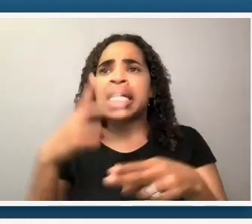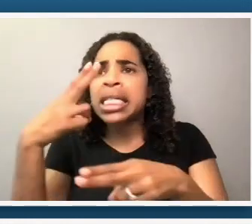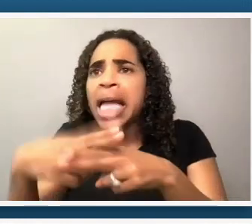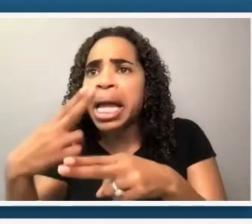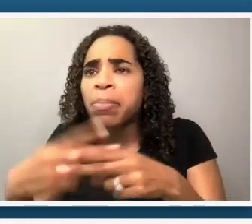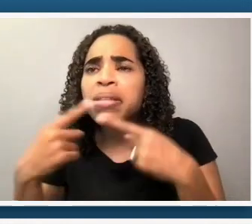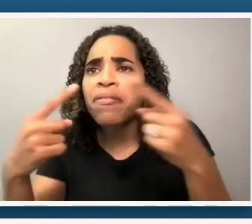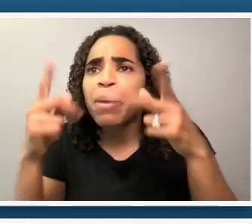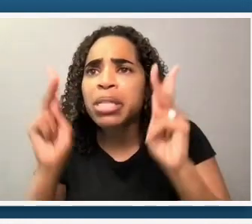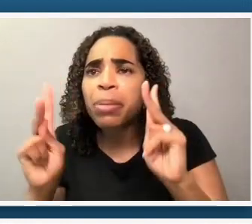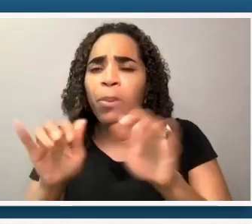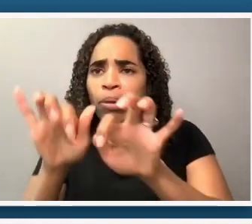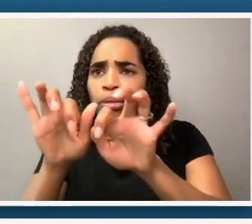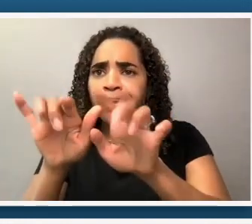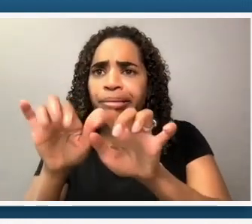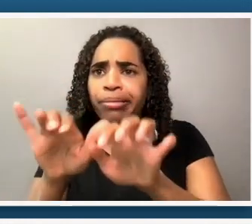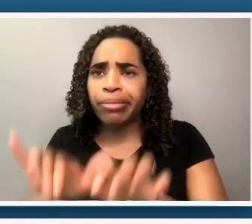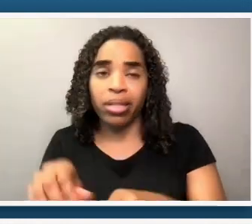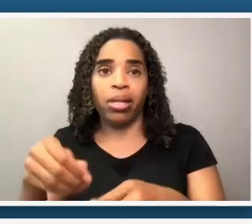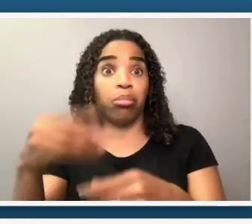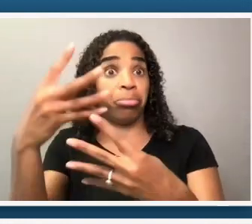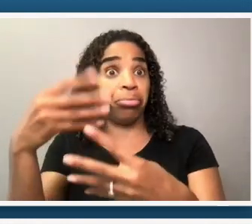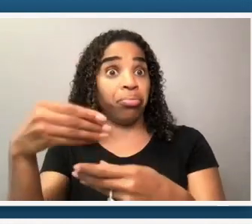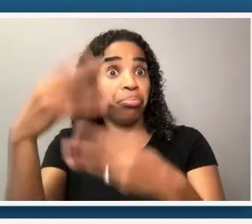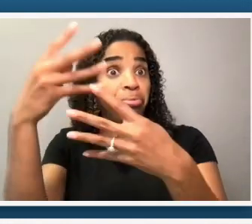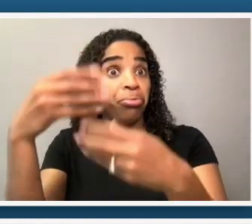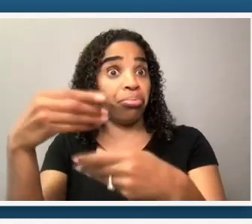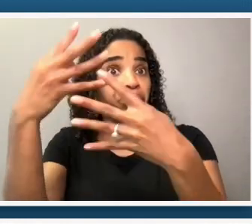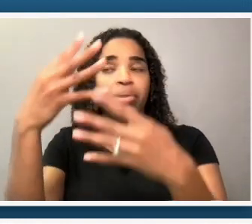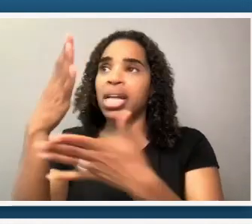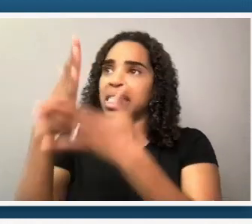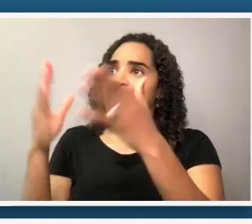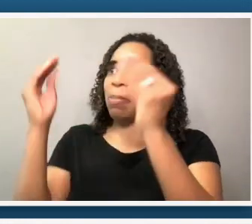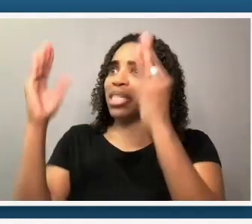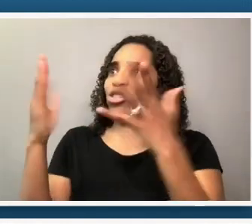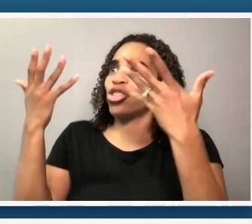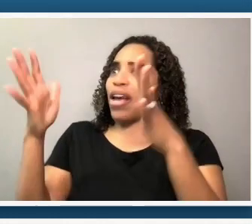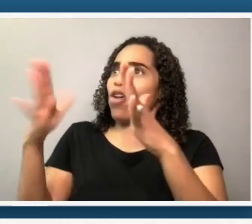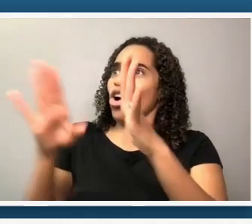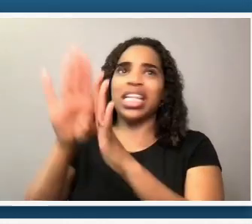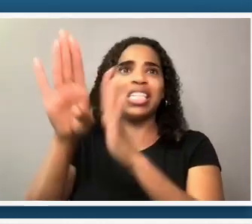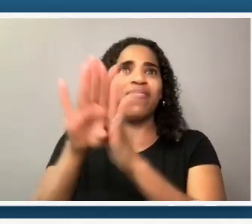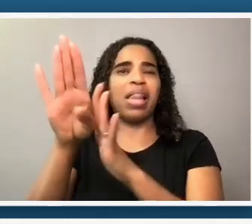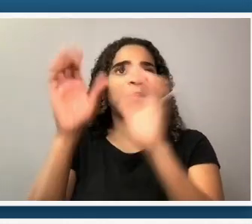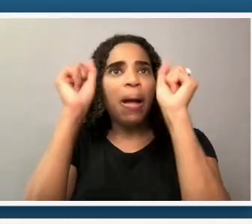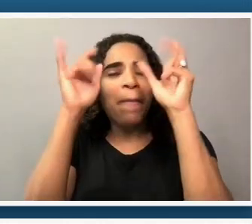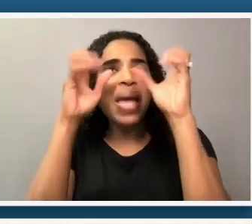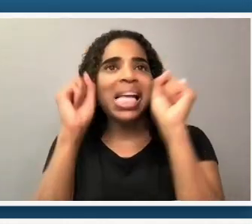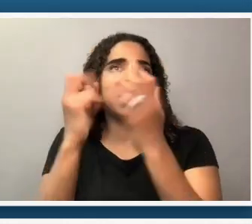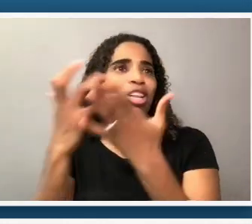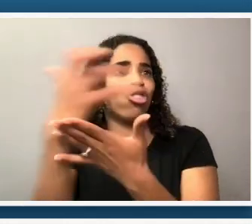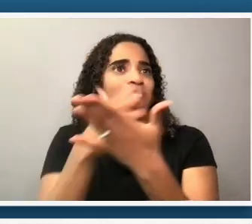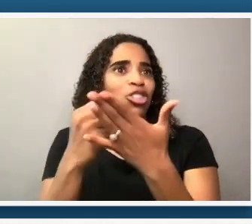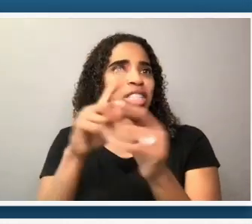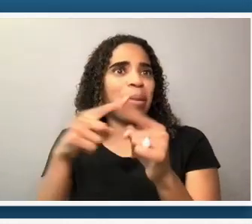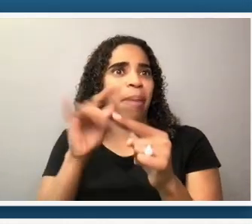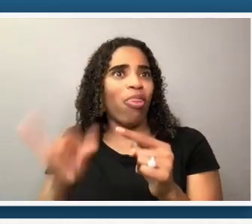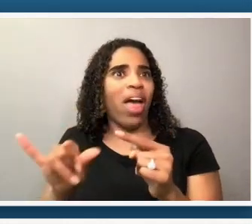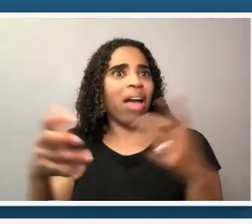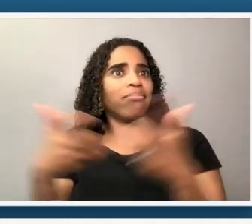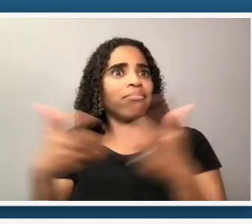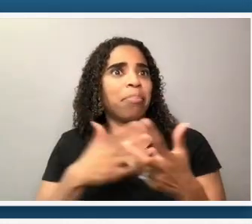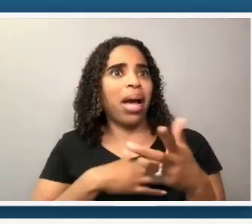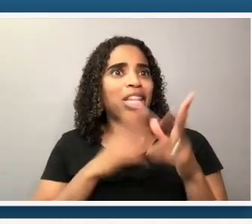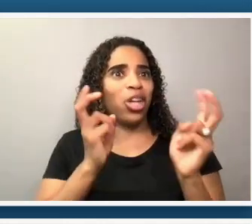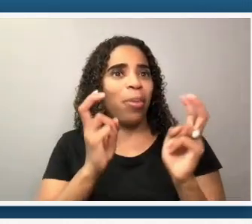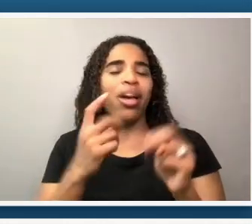you're looking for, and you can find people who have already created amazing collections already. And always remember to